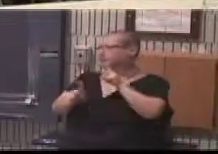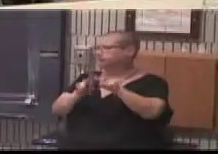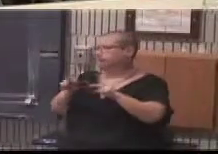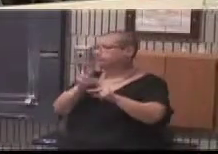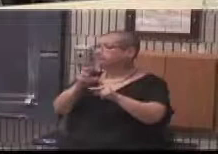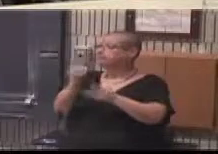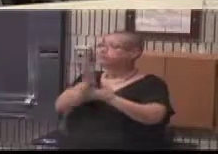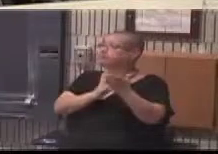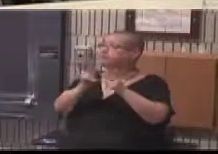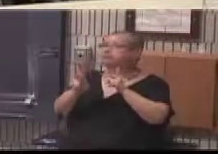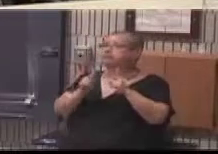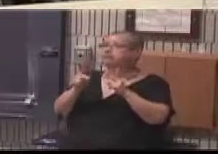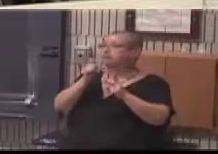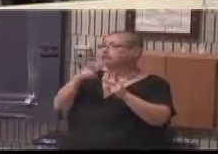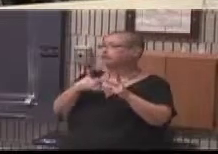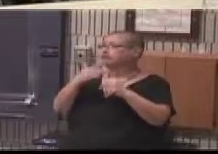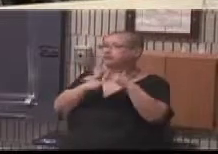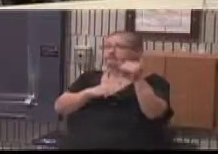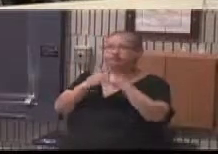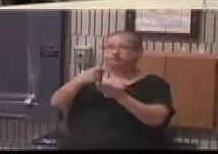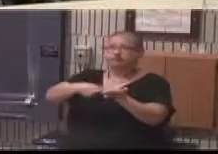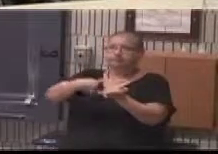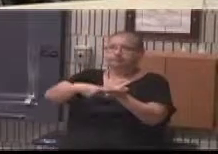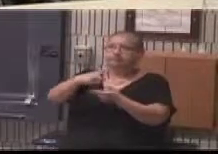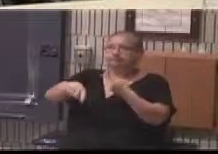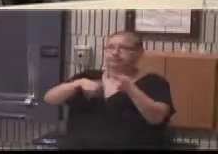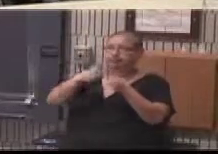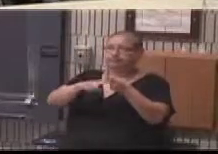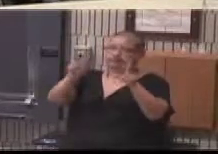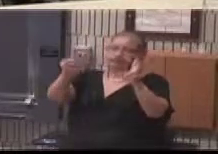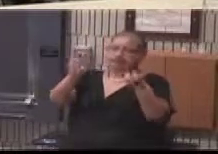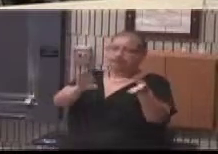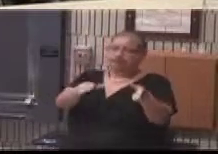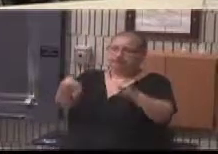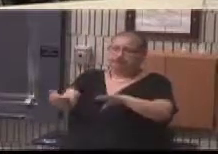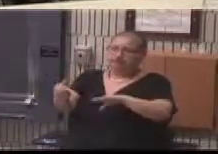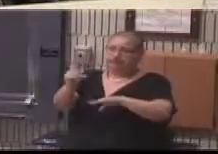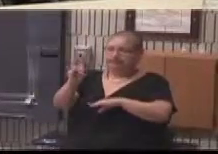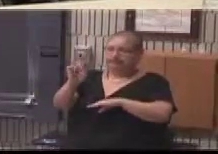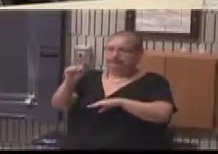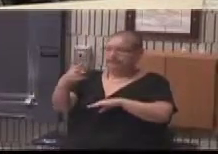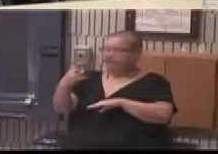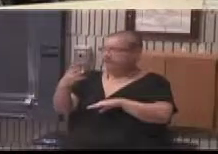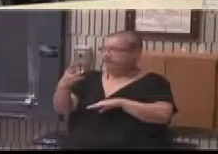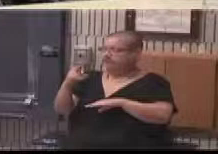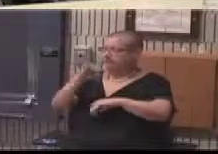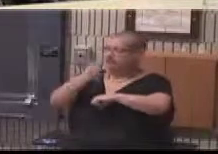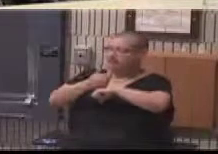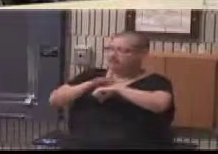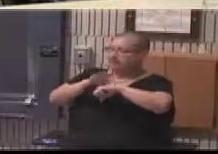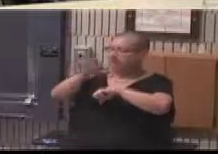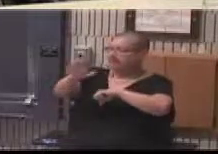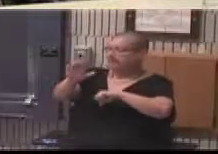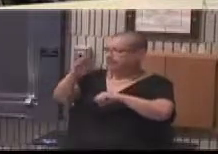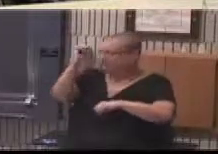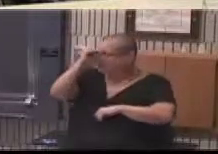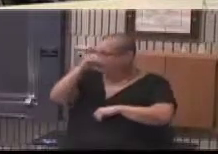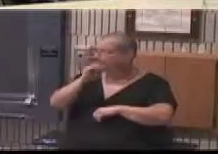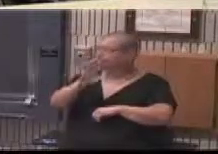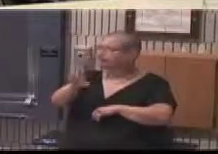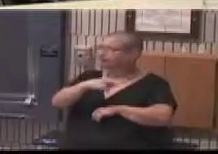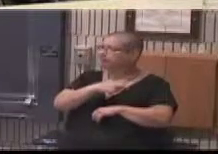And some people just aren't comfortable talking about death based on just your opinions, your religion, your